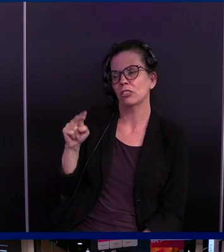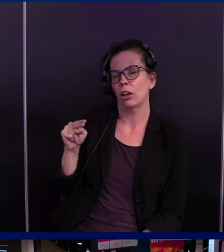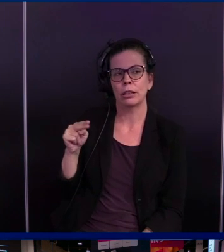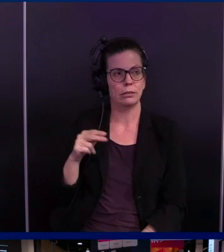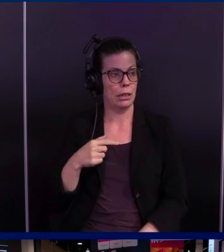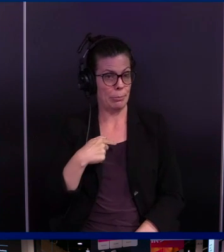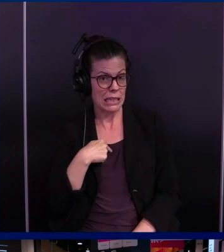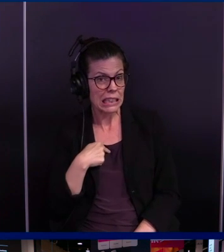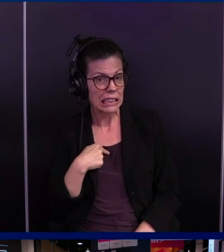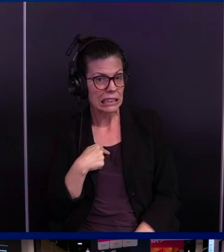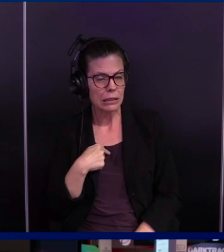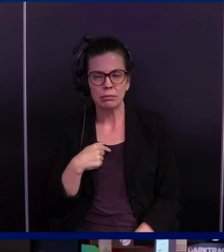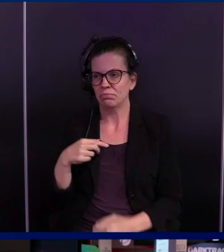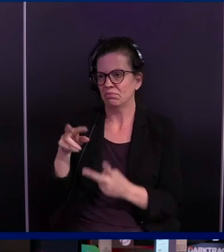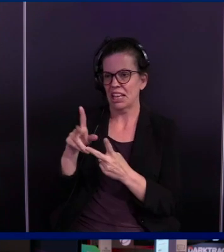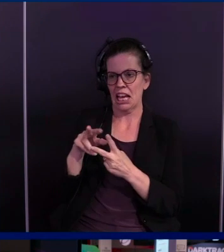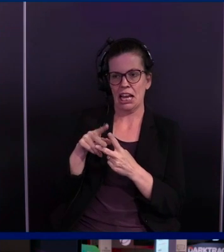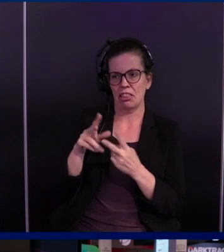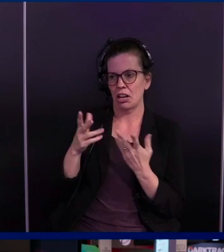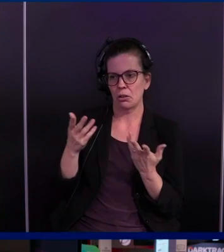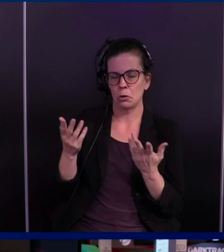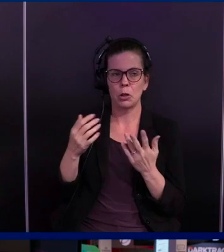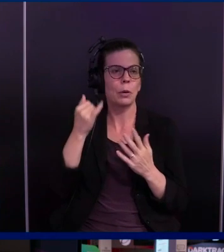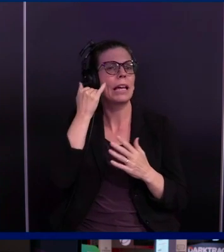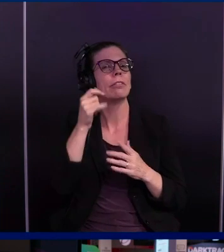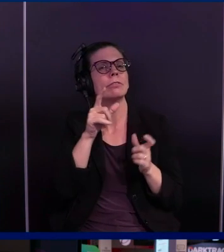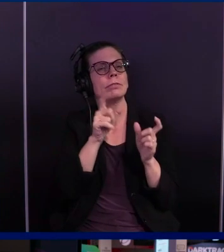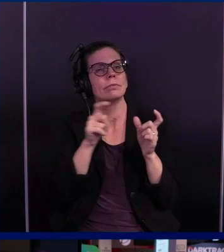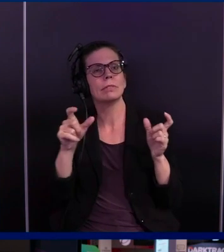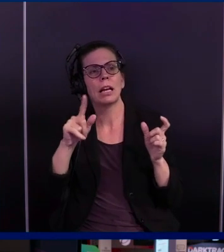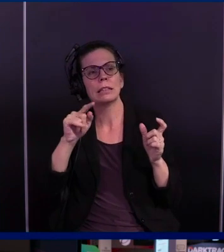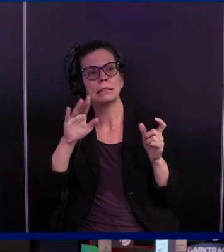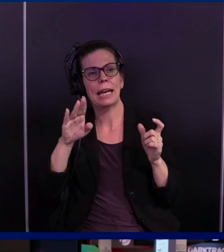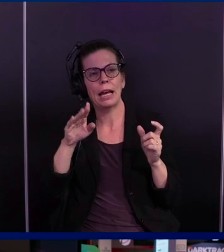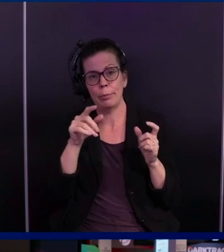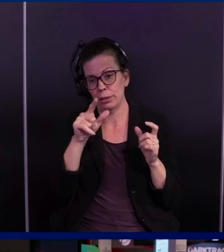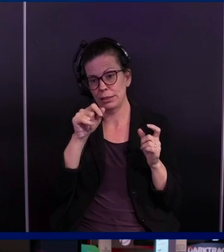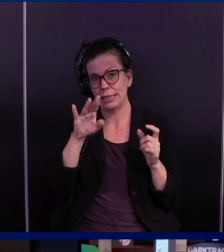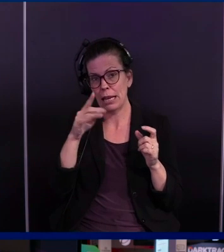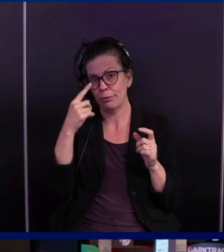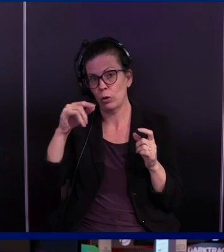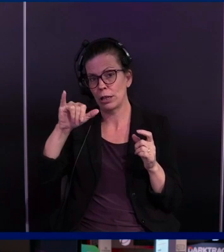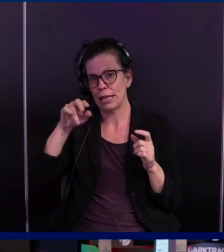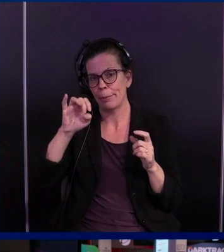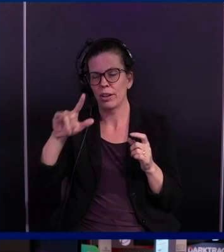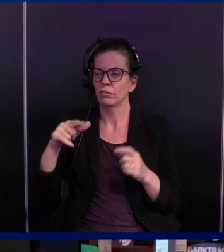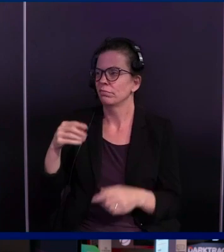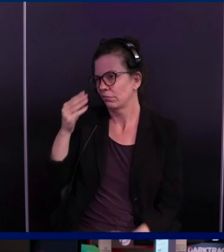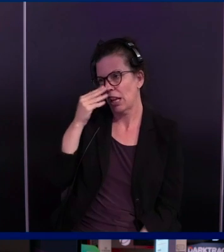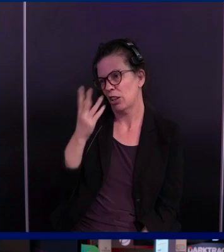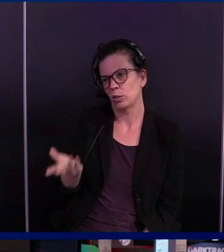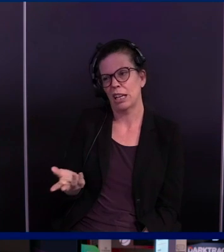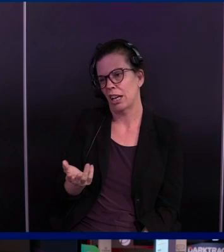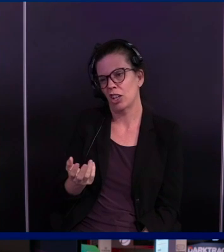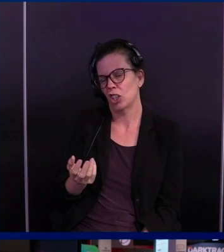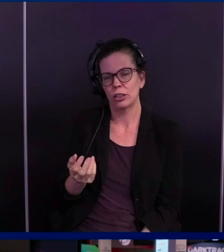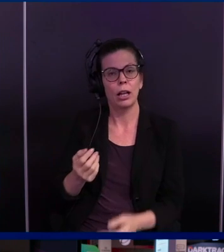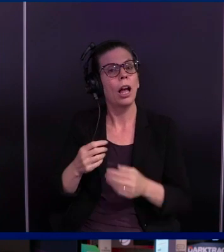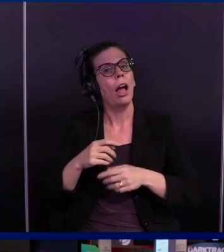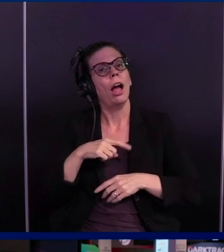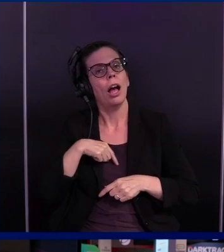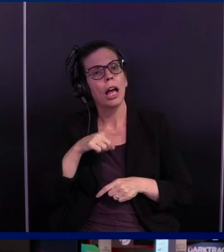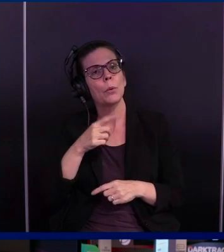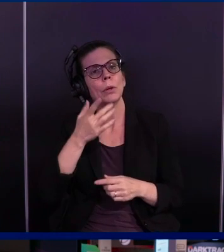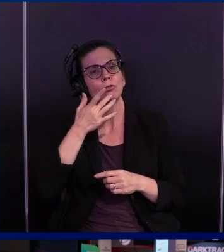Me? Yeah. Either. I don't. Not I a big don't- fan of tabs. Yeah. The tabs for YAML. Yeah. I don't care. Okay. I would